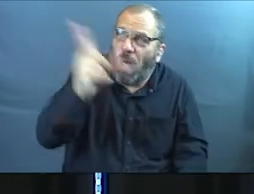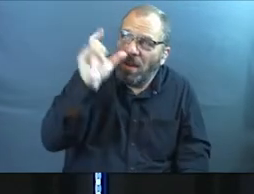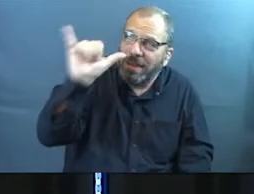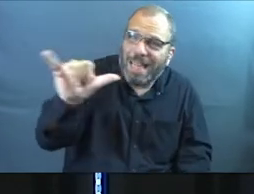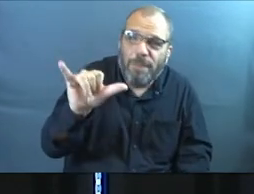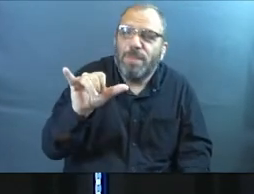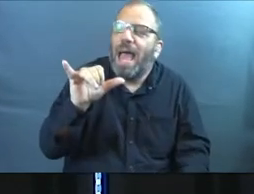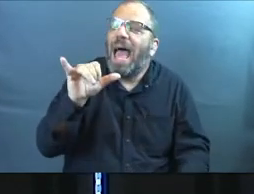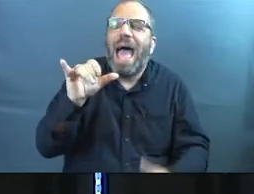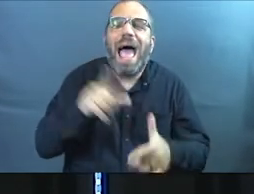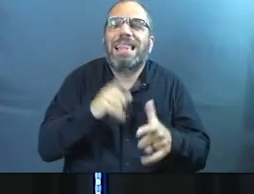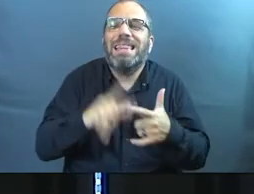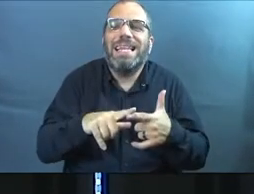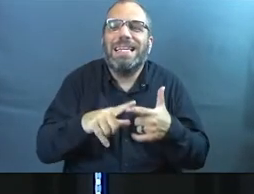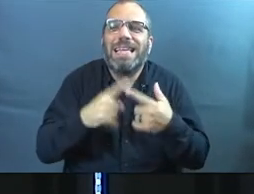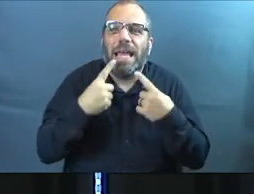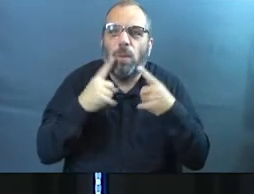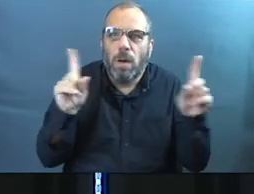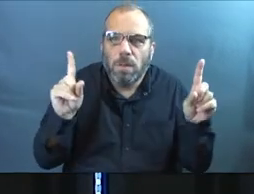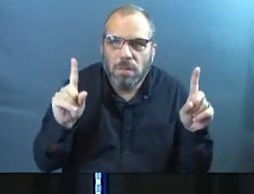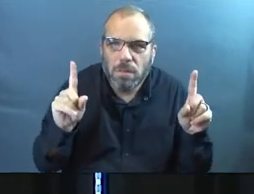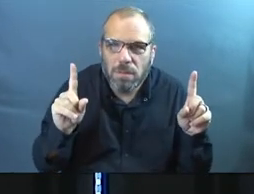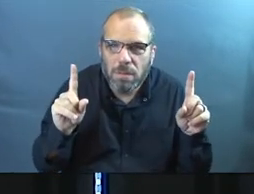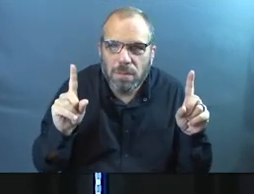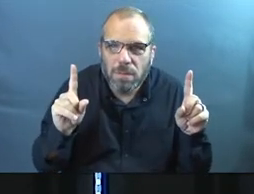God, and it suddenly works.